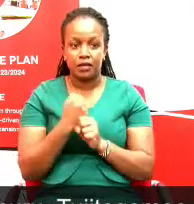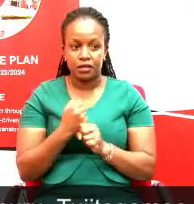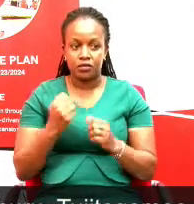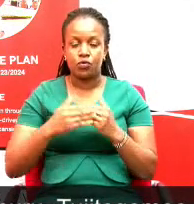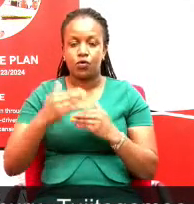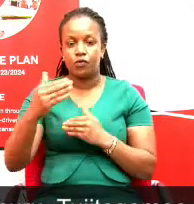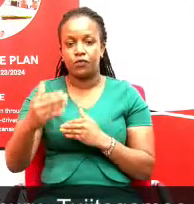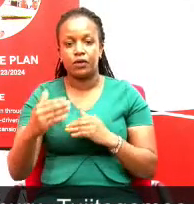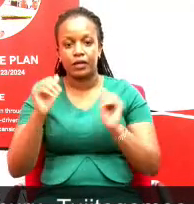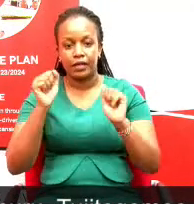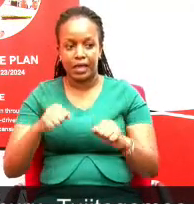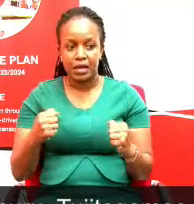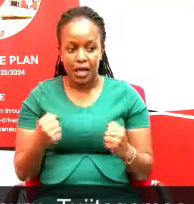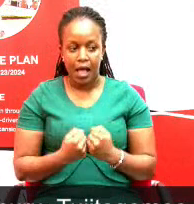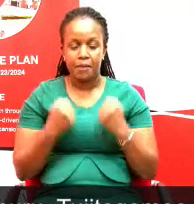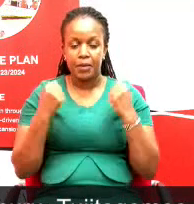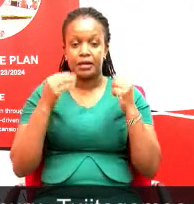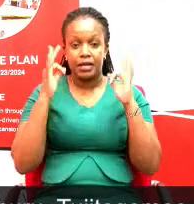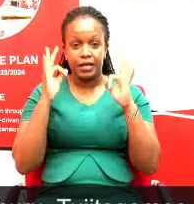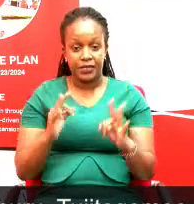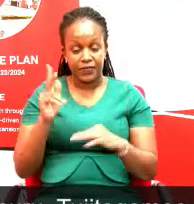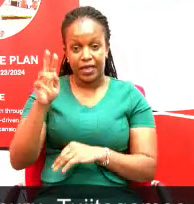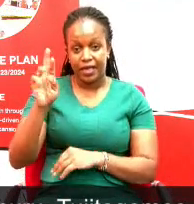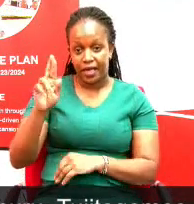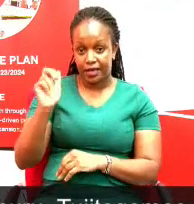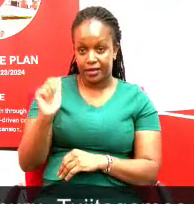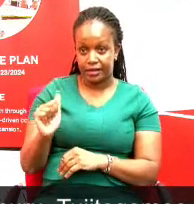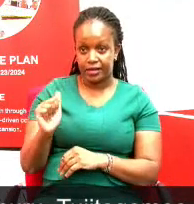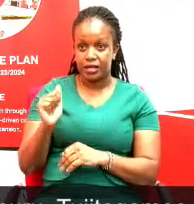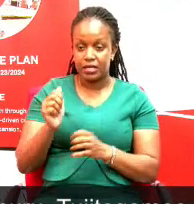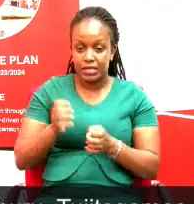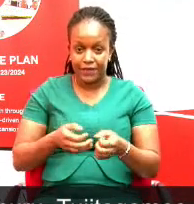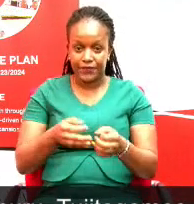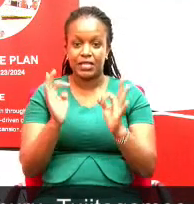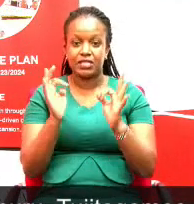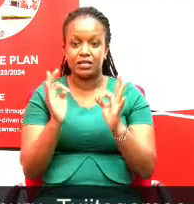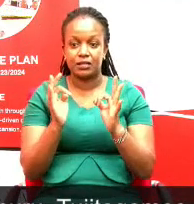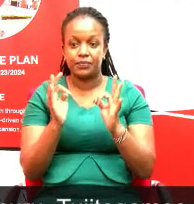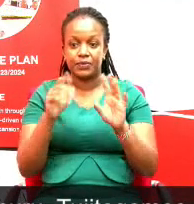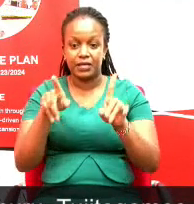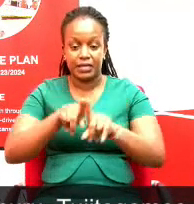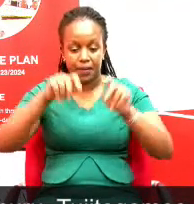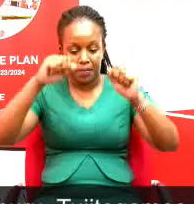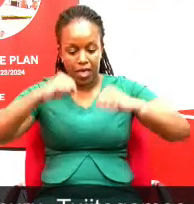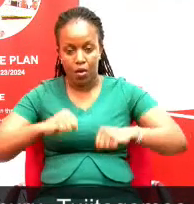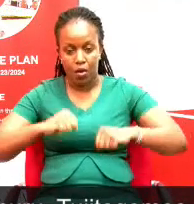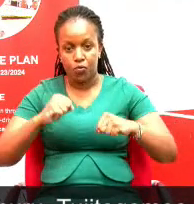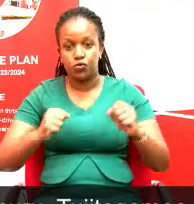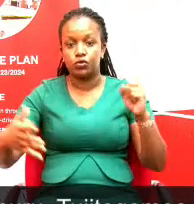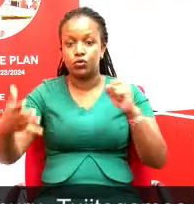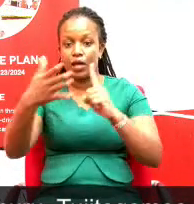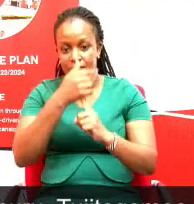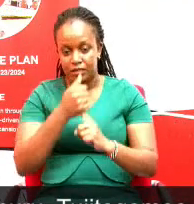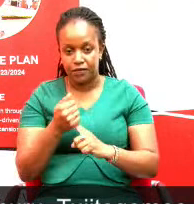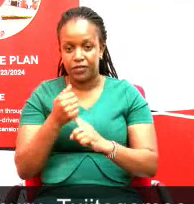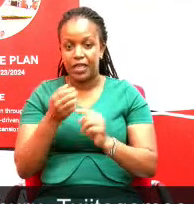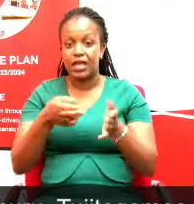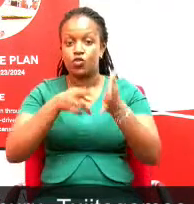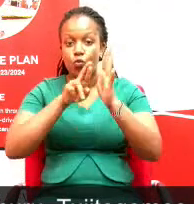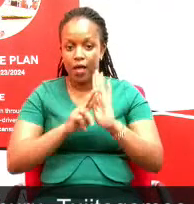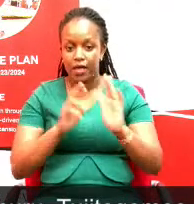only happen if KRA is efficient and is able to meet that required